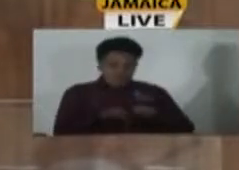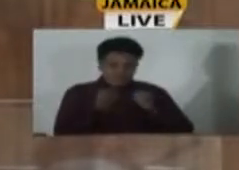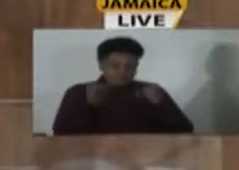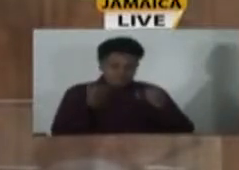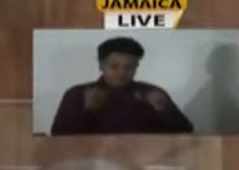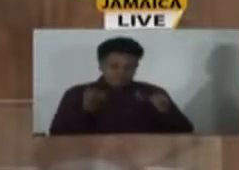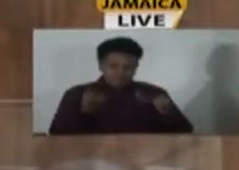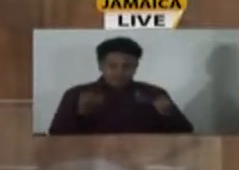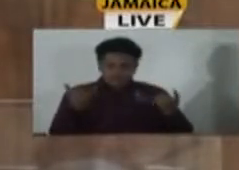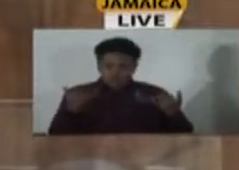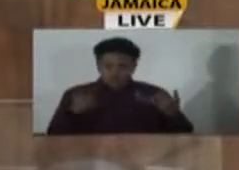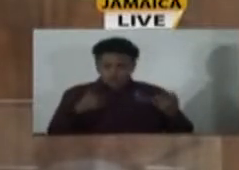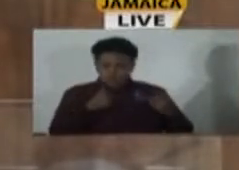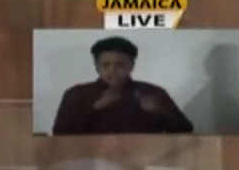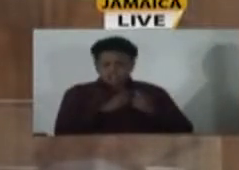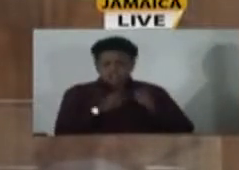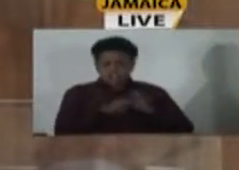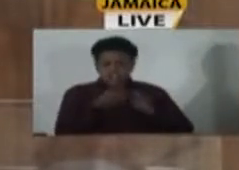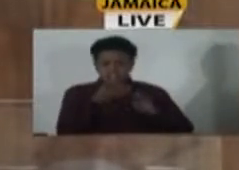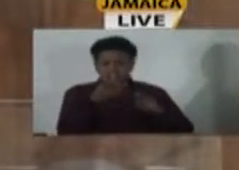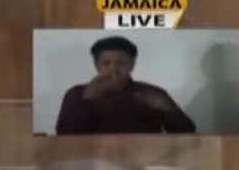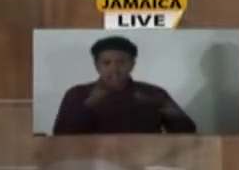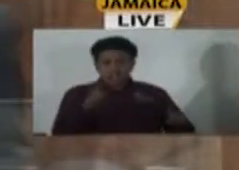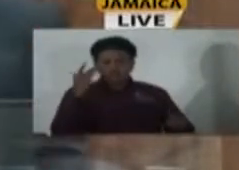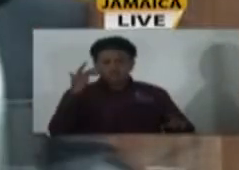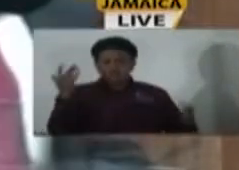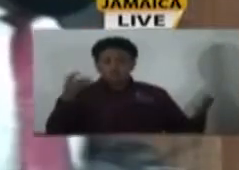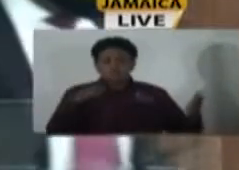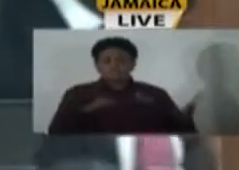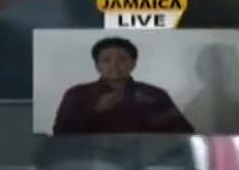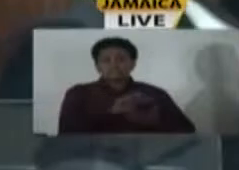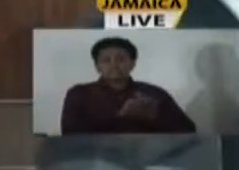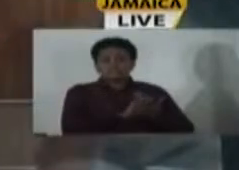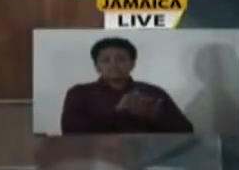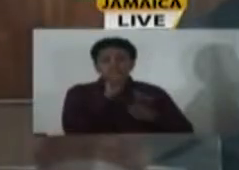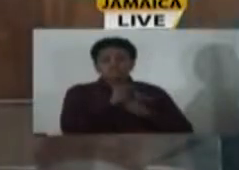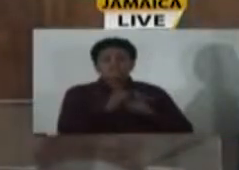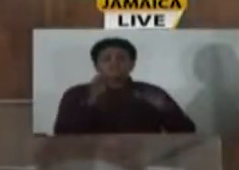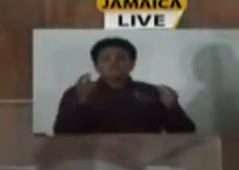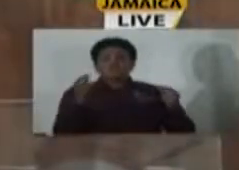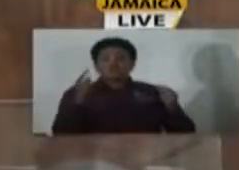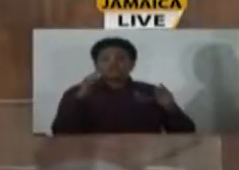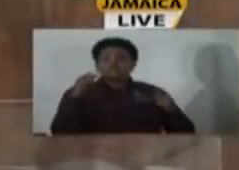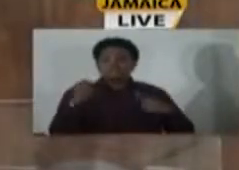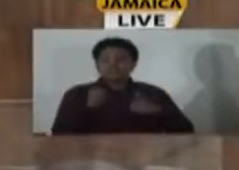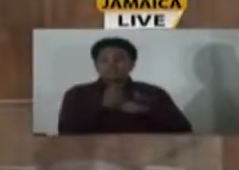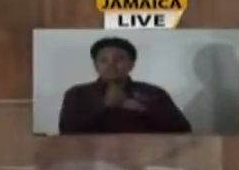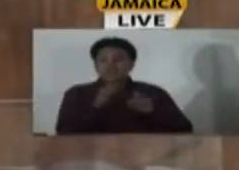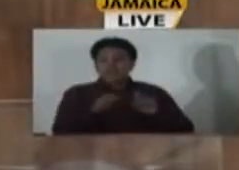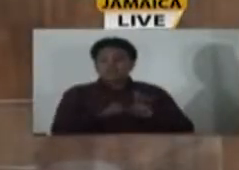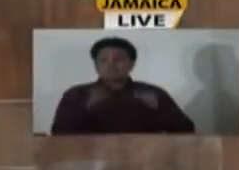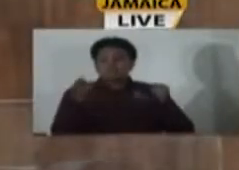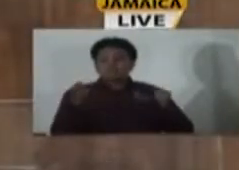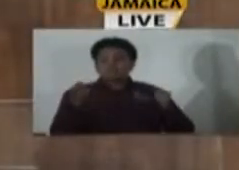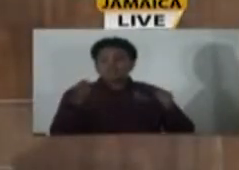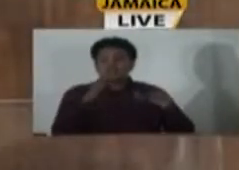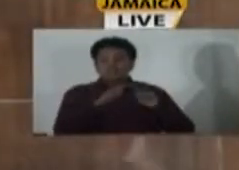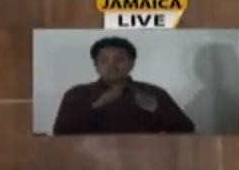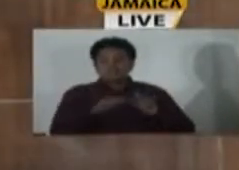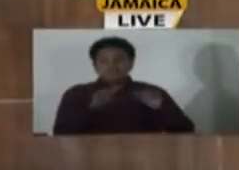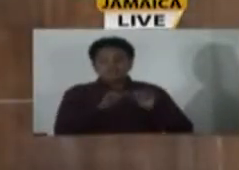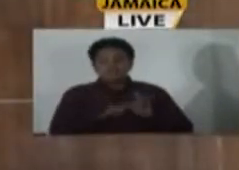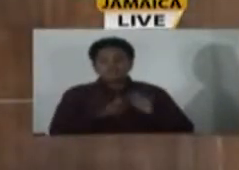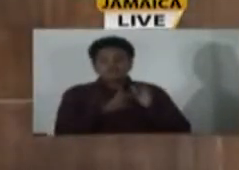Now we're changing that, because what this bill is doing is to make a breach of the measures required